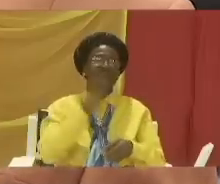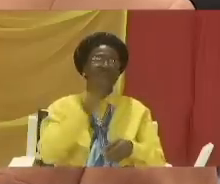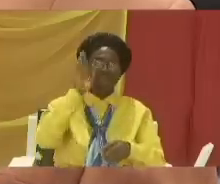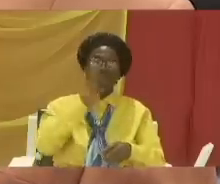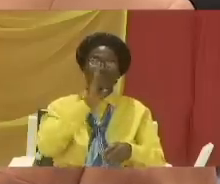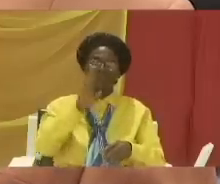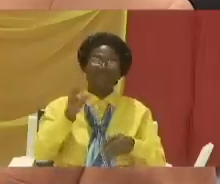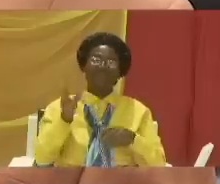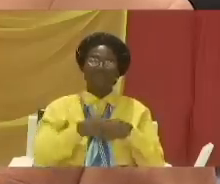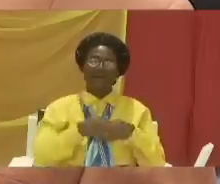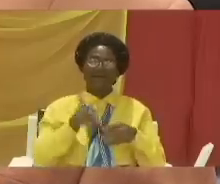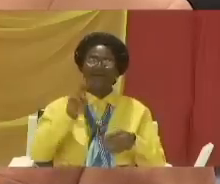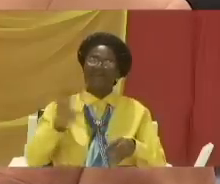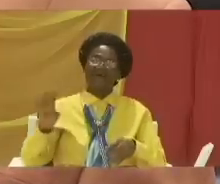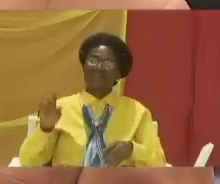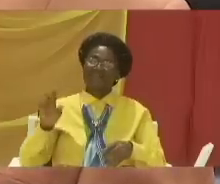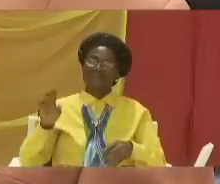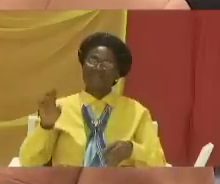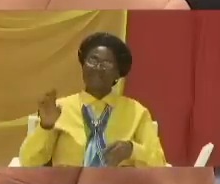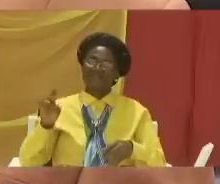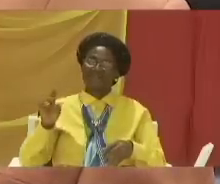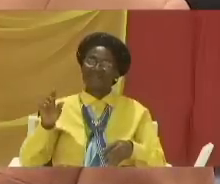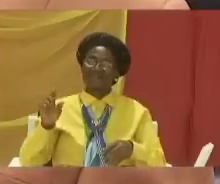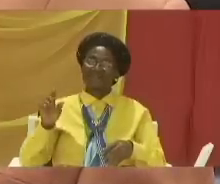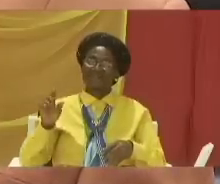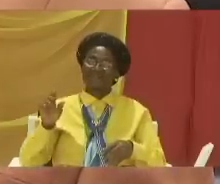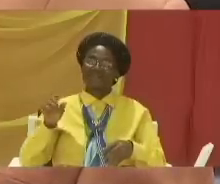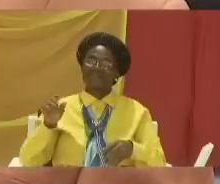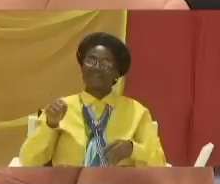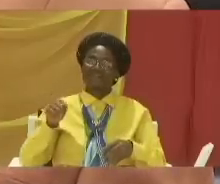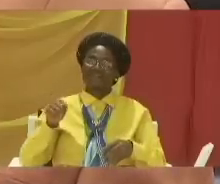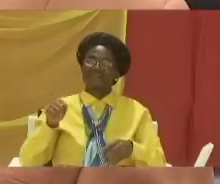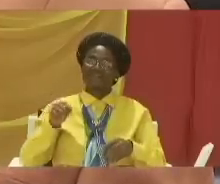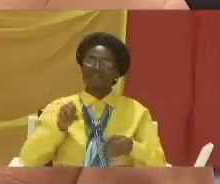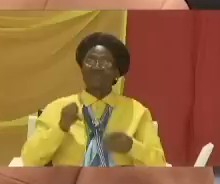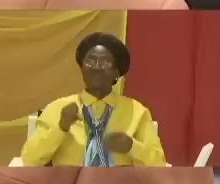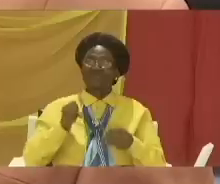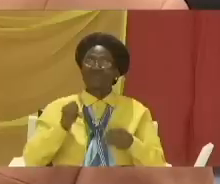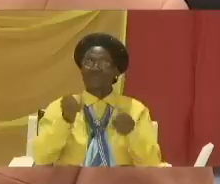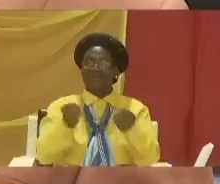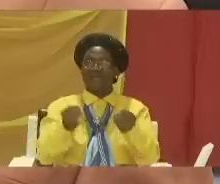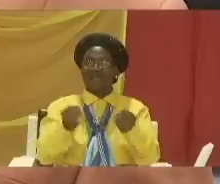Second Corinthians 5:17, the full meaning.